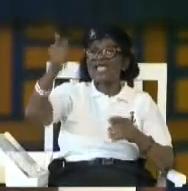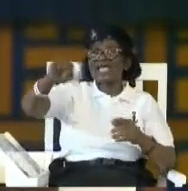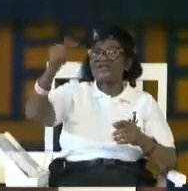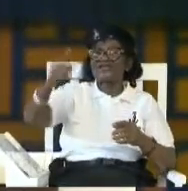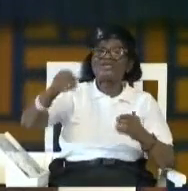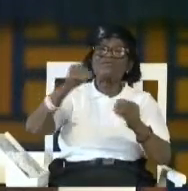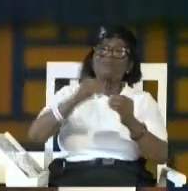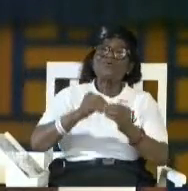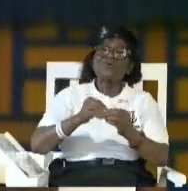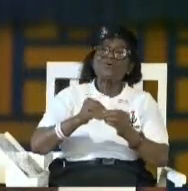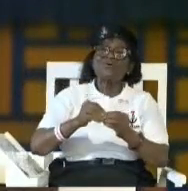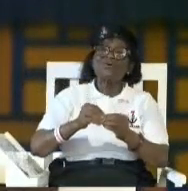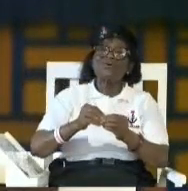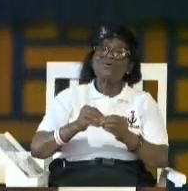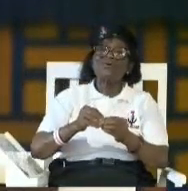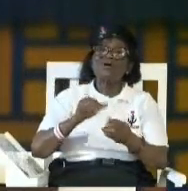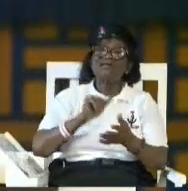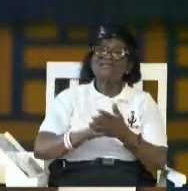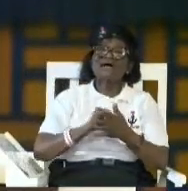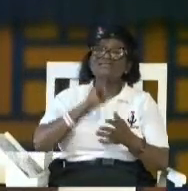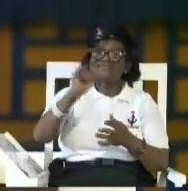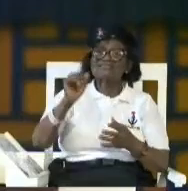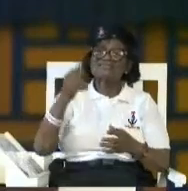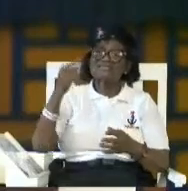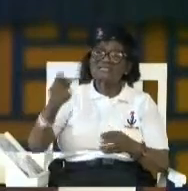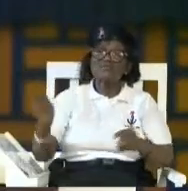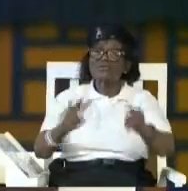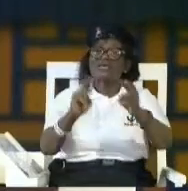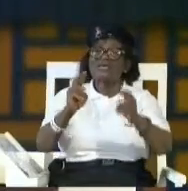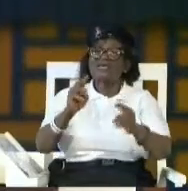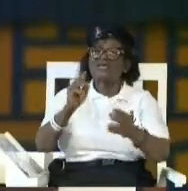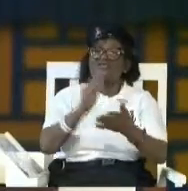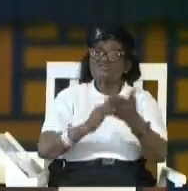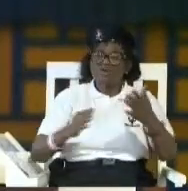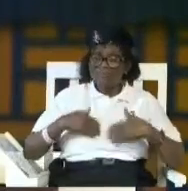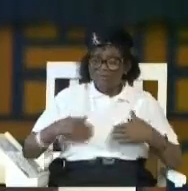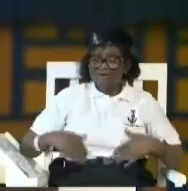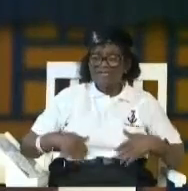That's a way somebody can talk about sanctification.